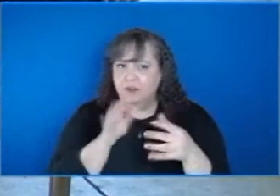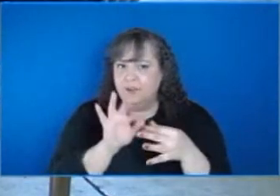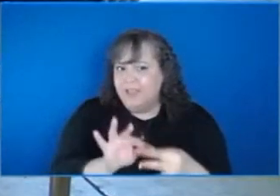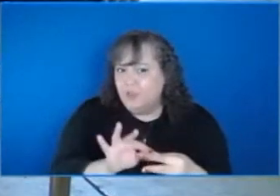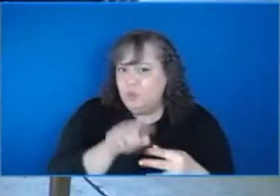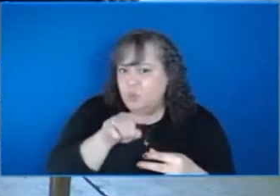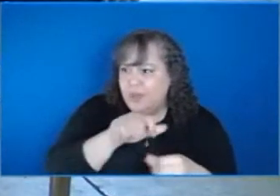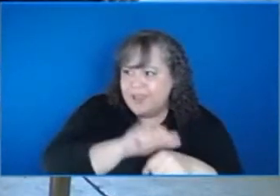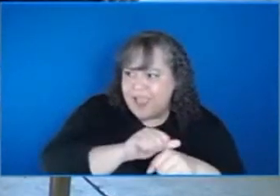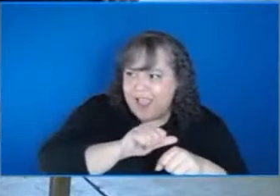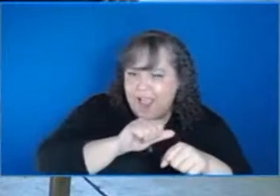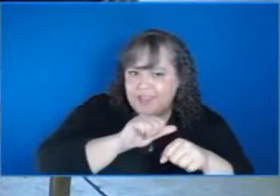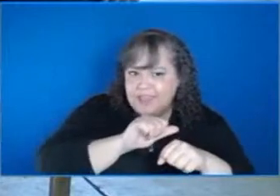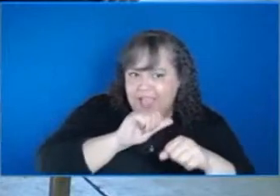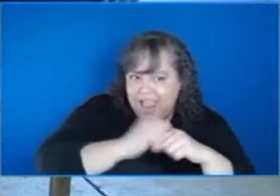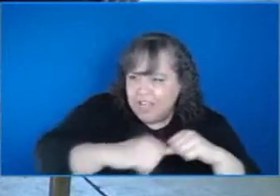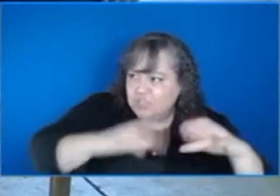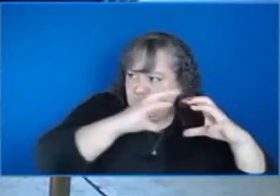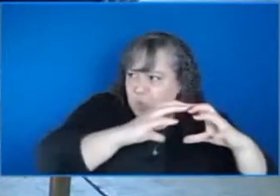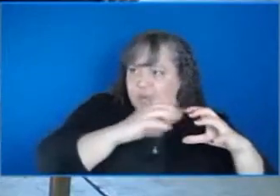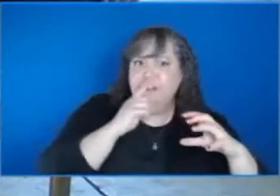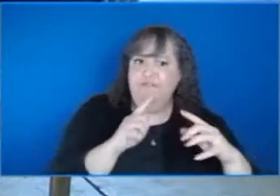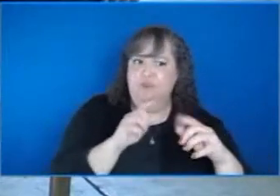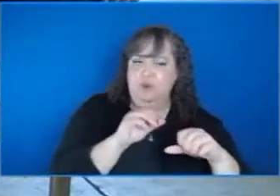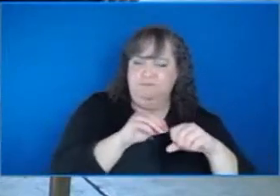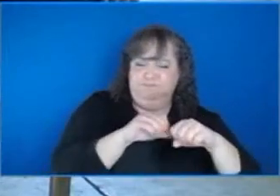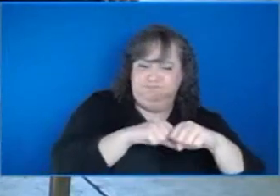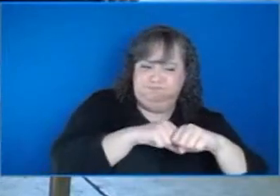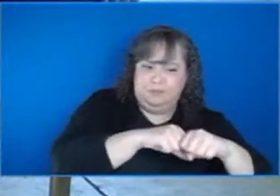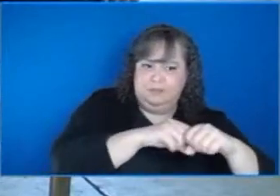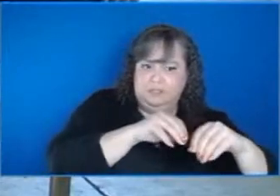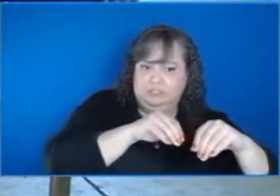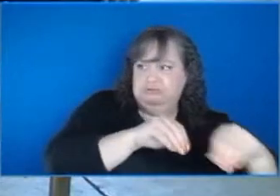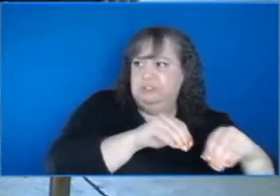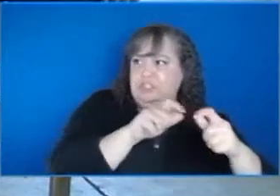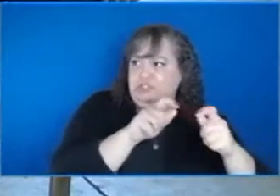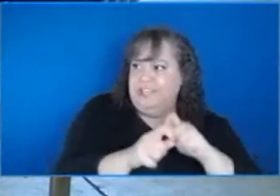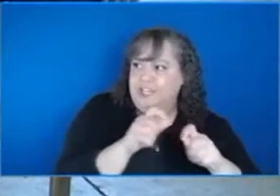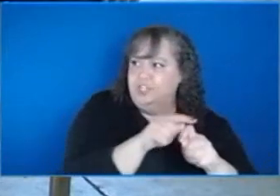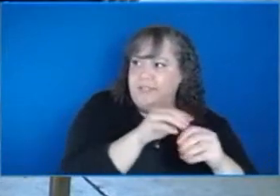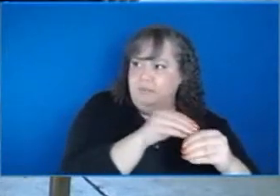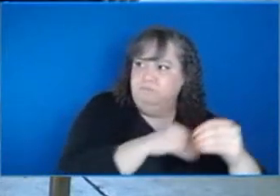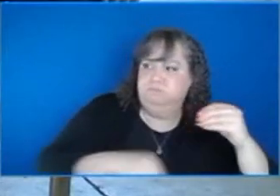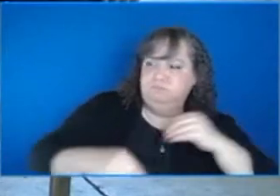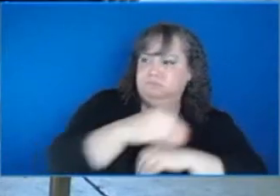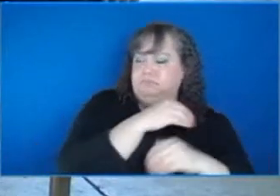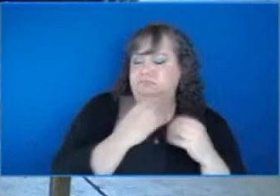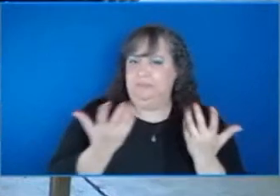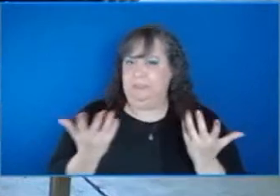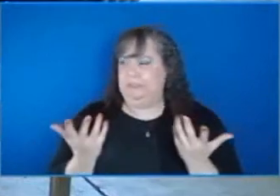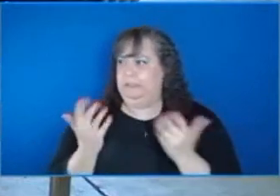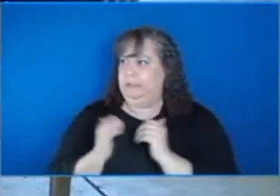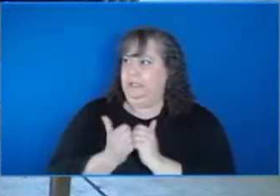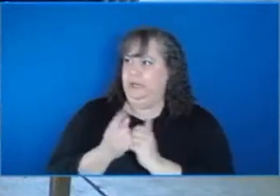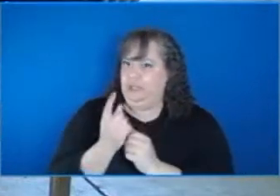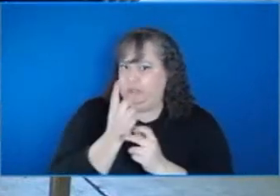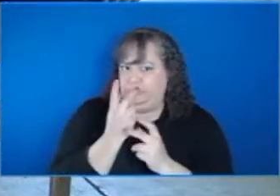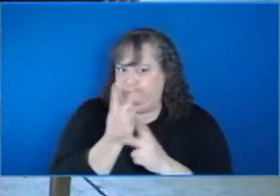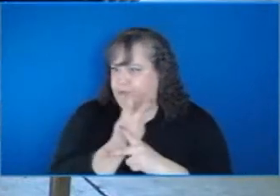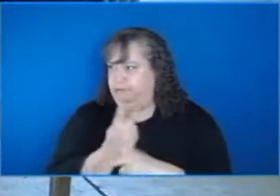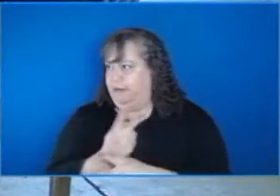the asteroid's trajectory? All right, physics question coming at you, engineer. Momentum,